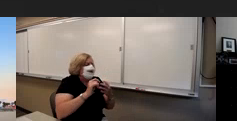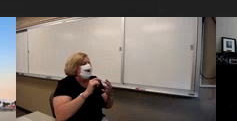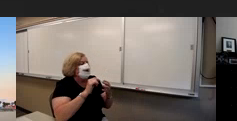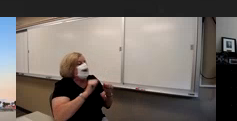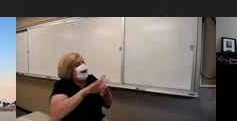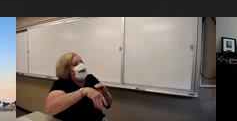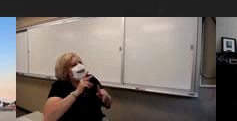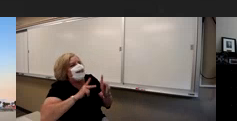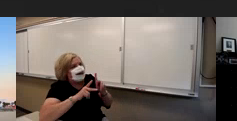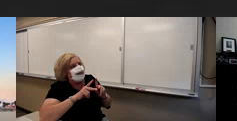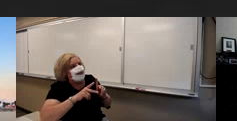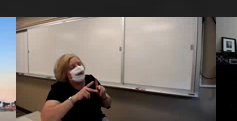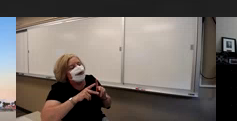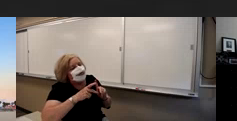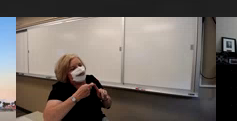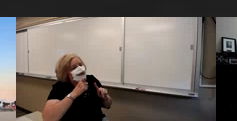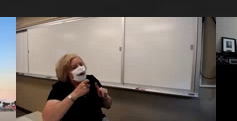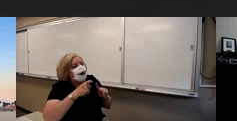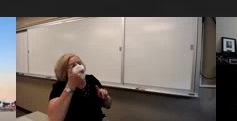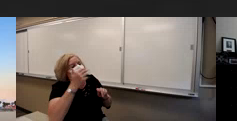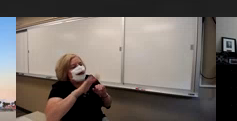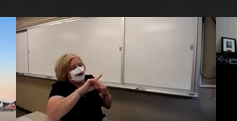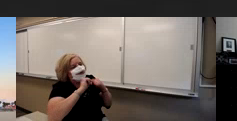people as well.